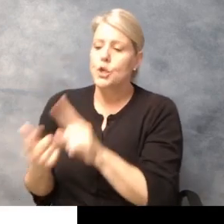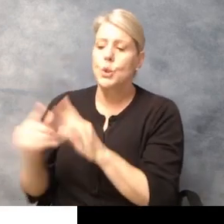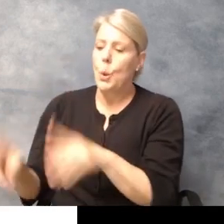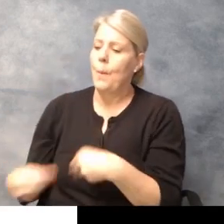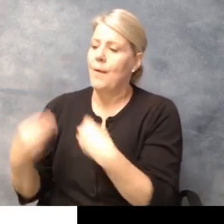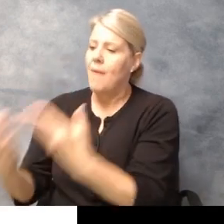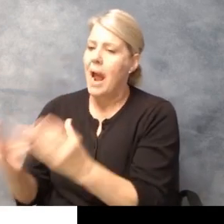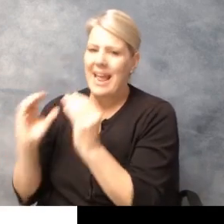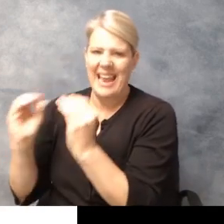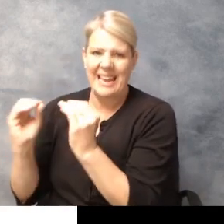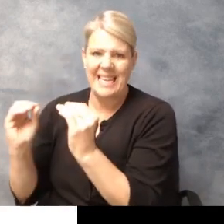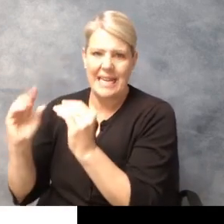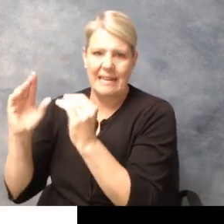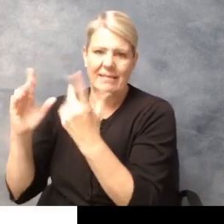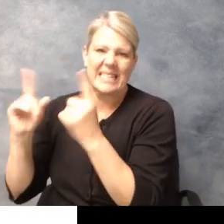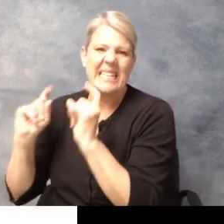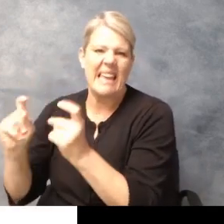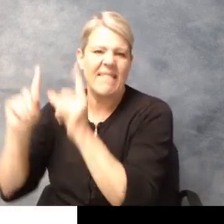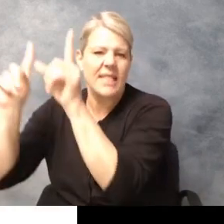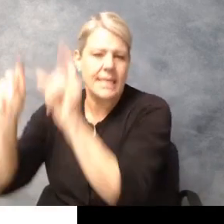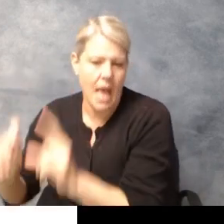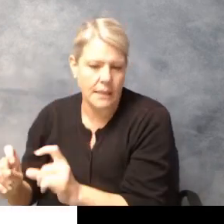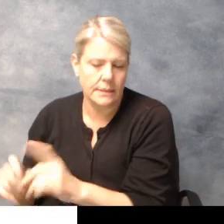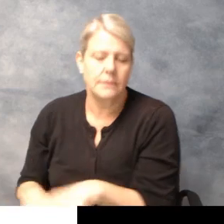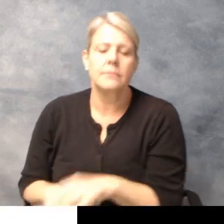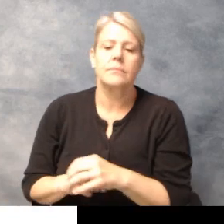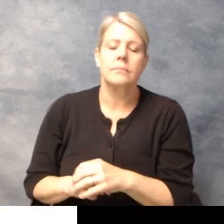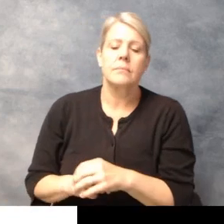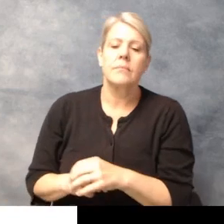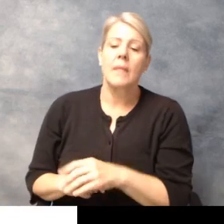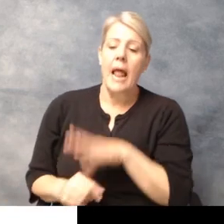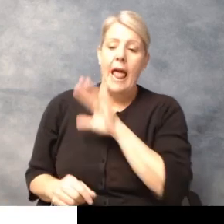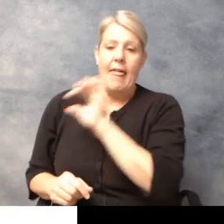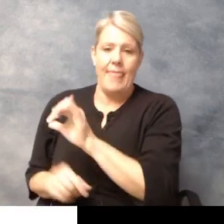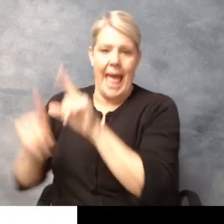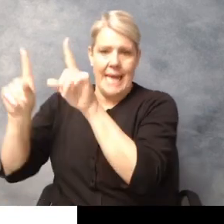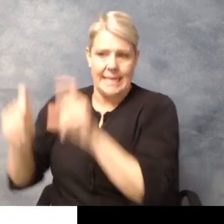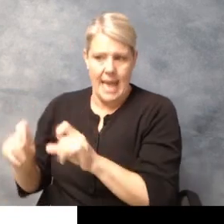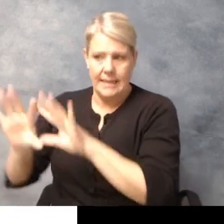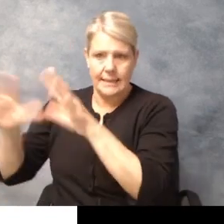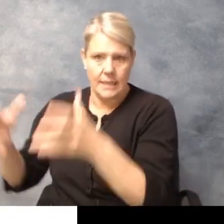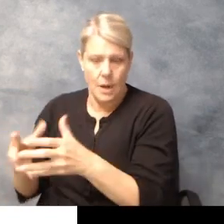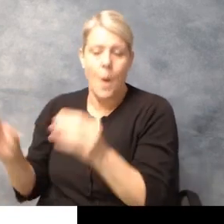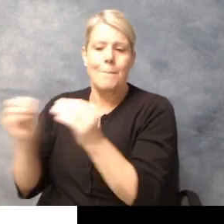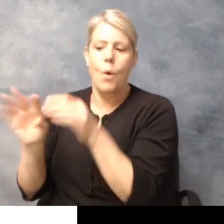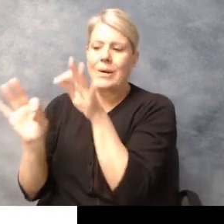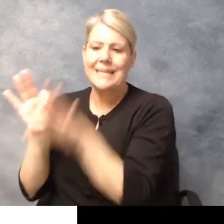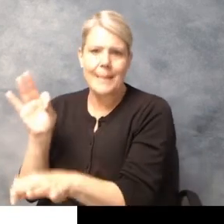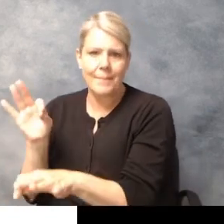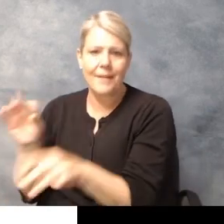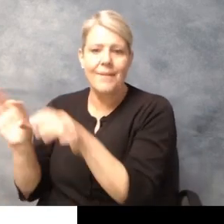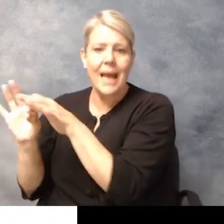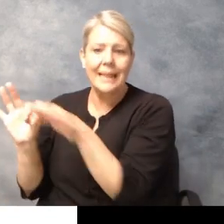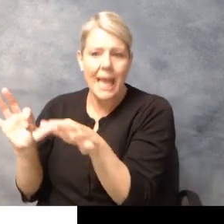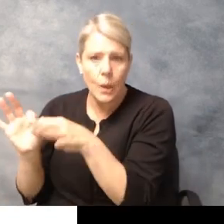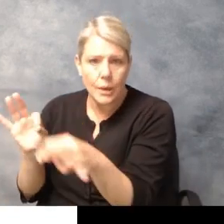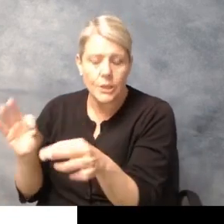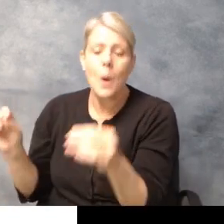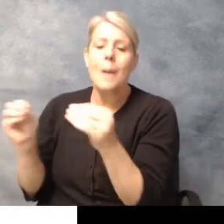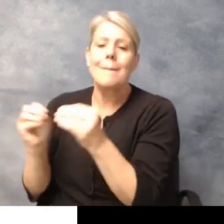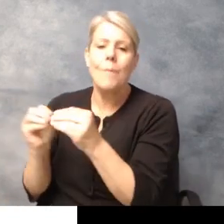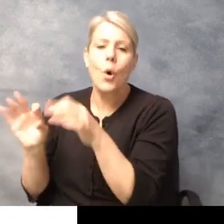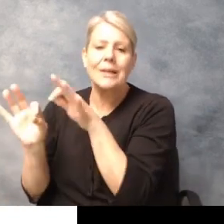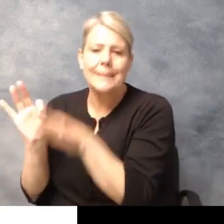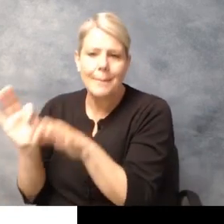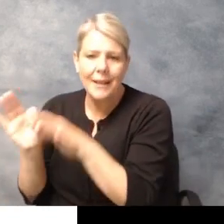the test. The alternate assessment allows for more simplified language in the instructions, questions, and response